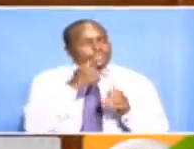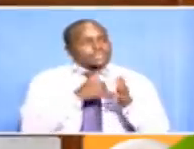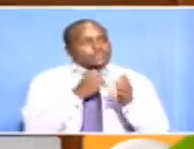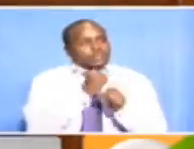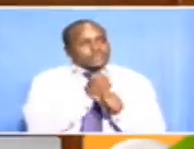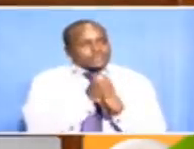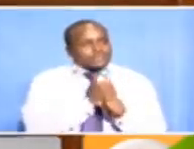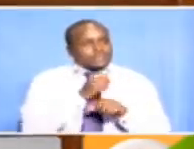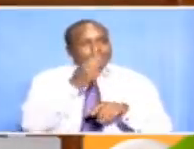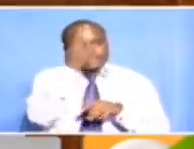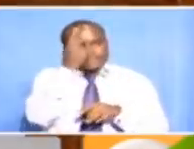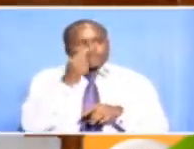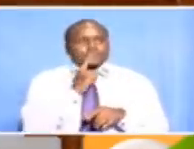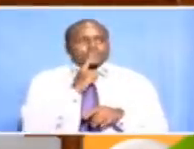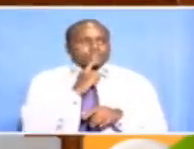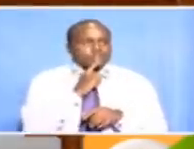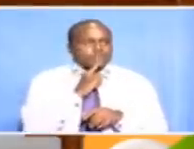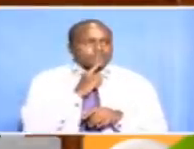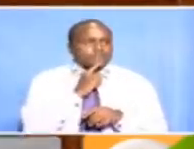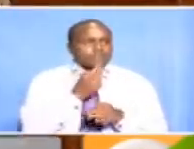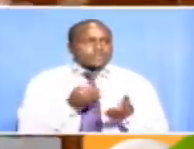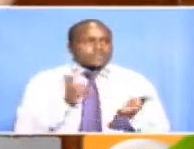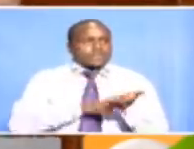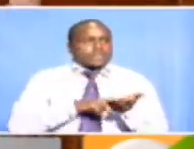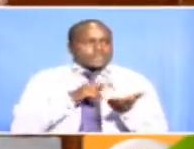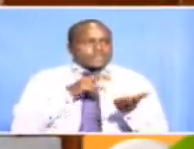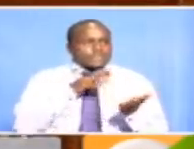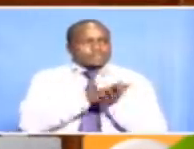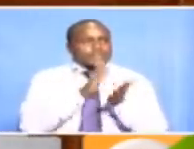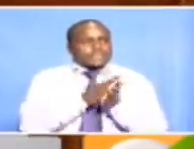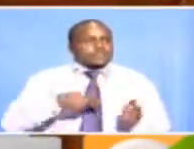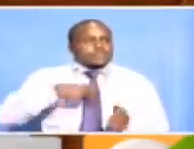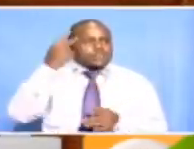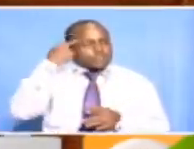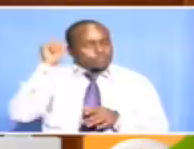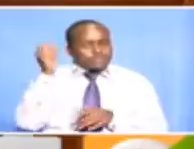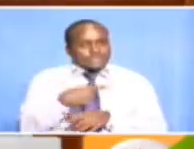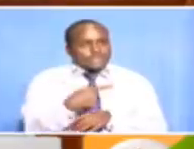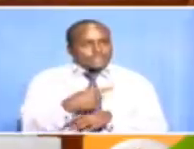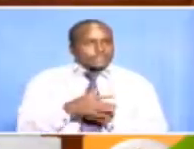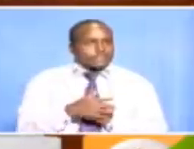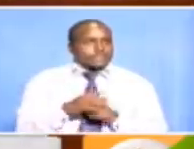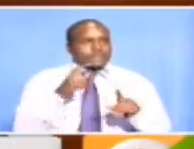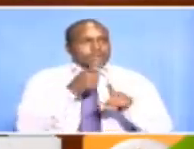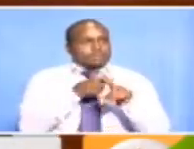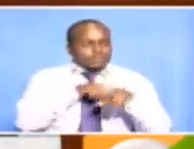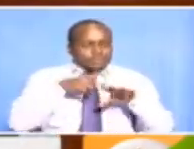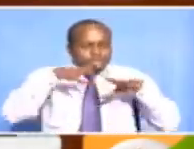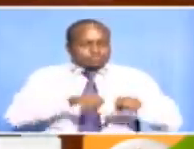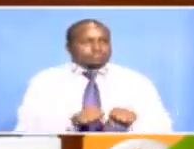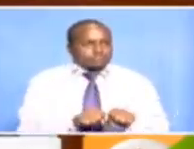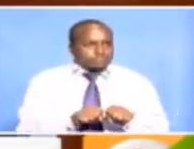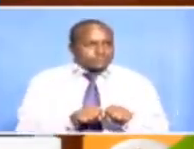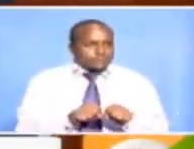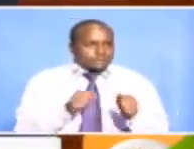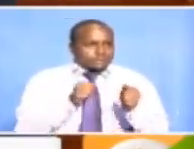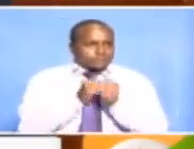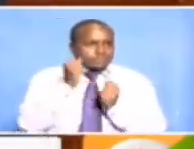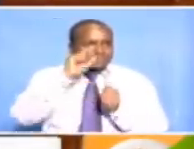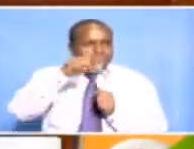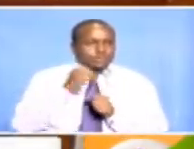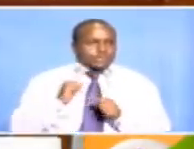alikuwa anasema, recurrent expenditure is too high for salaries. But since I took over, 15,000